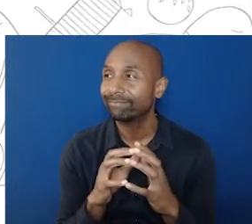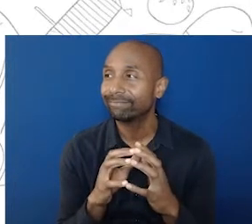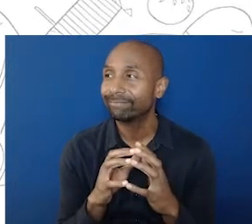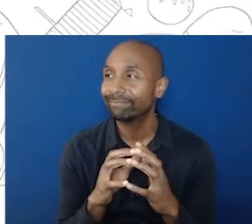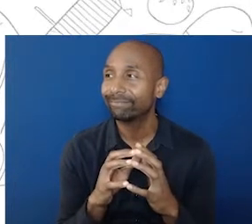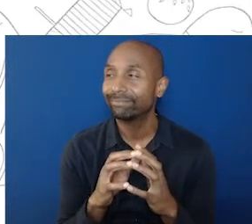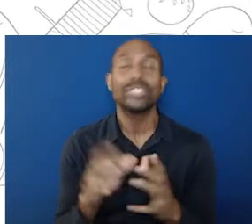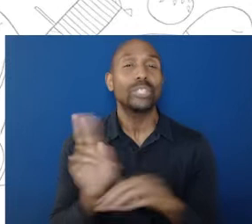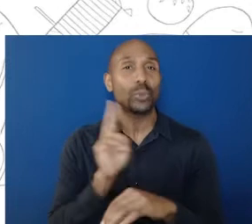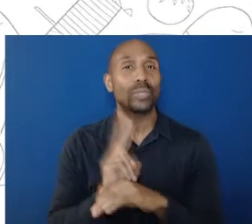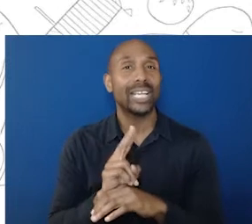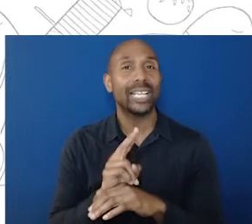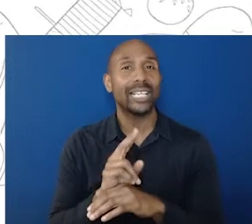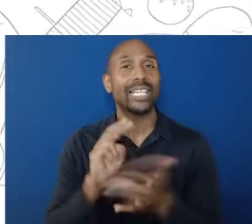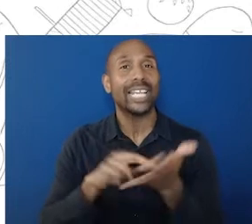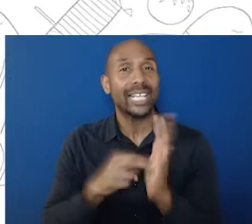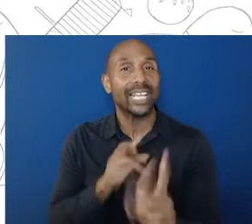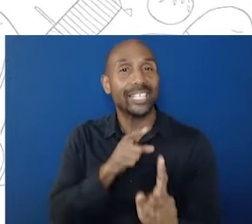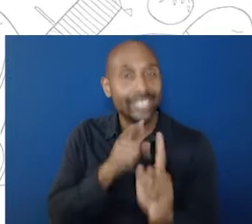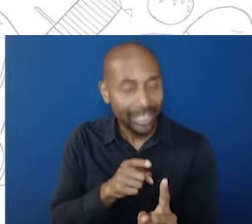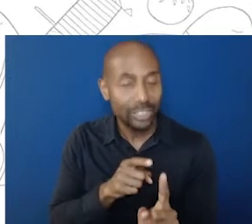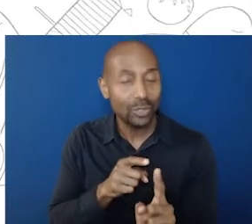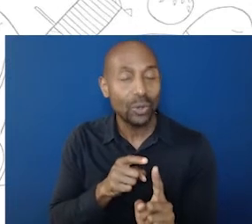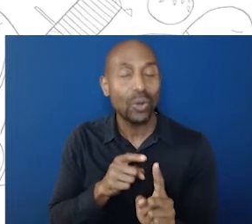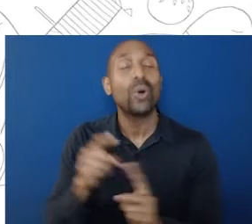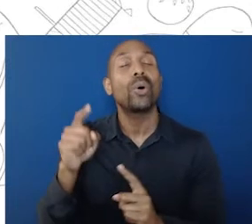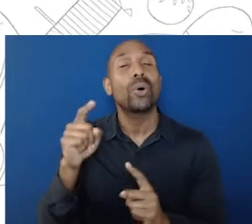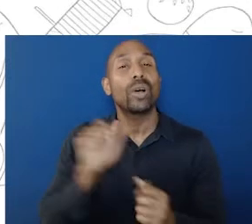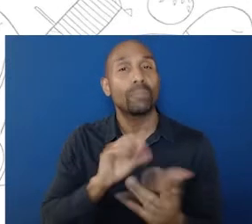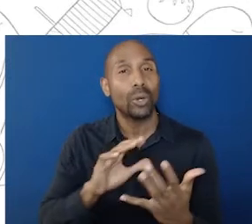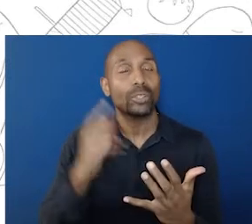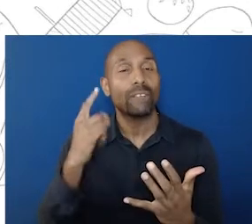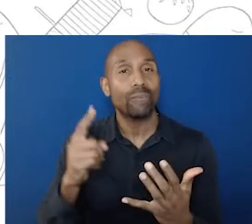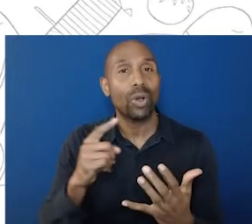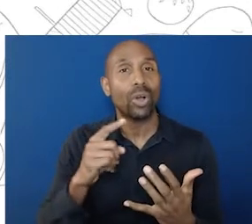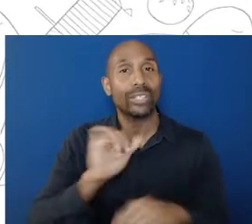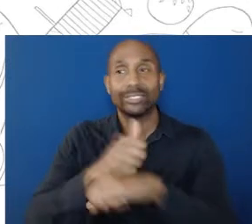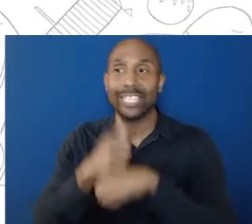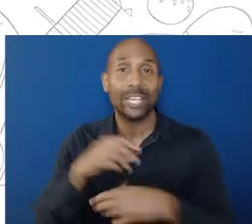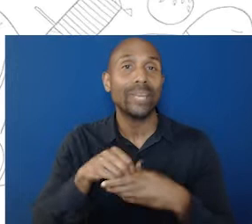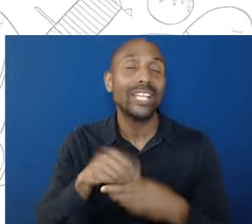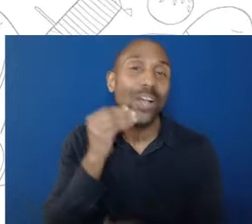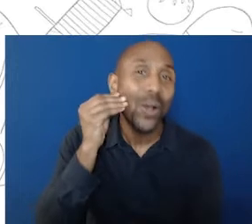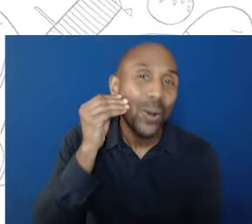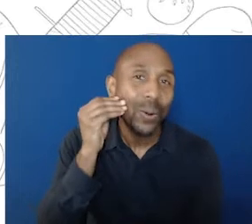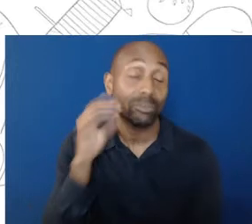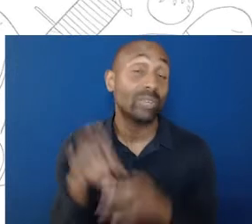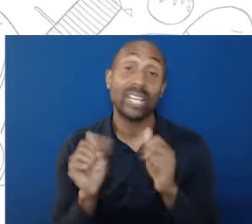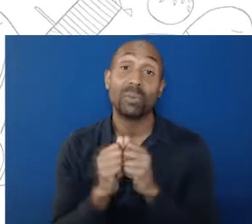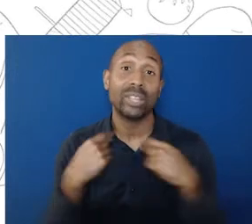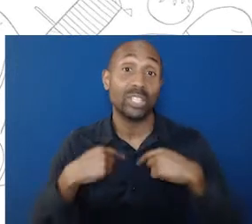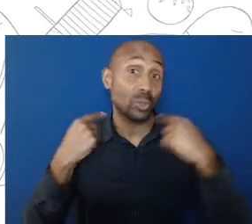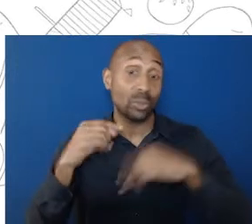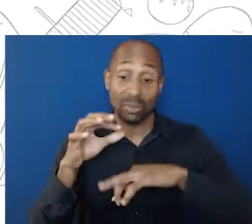having really intentional and thoughtfully crafted spaces in the home. And I want that to be around jewelry and around homeware in general, and just